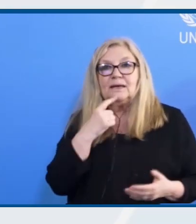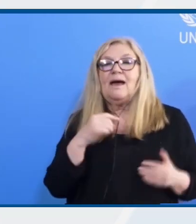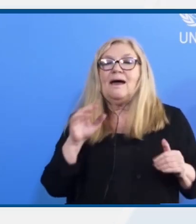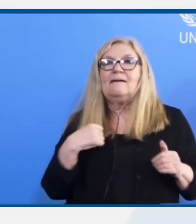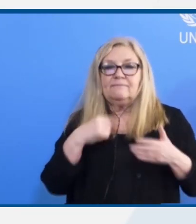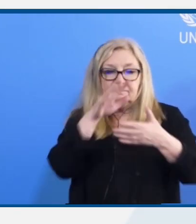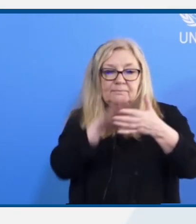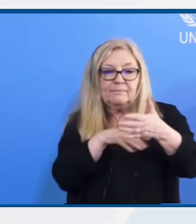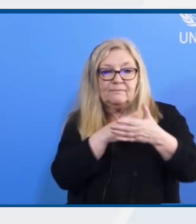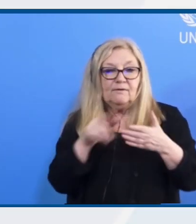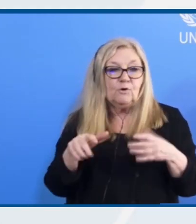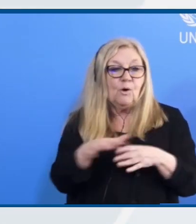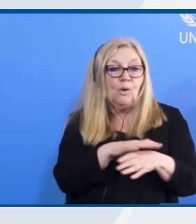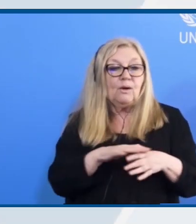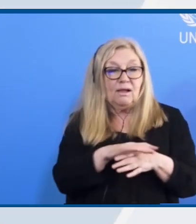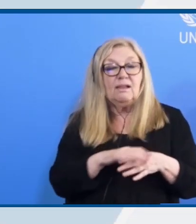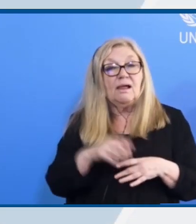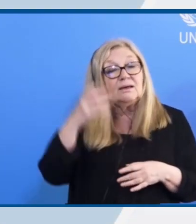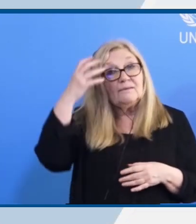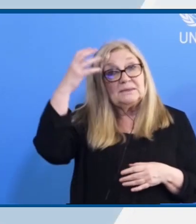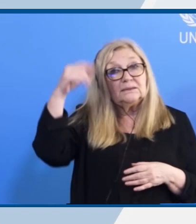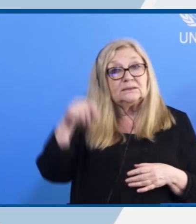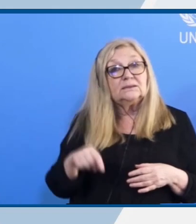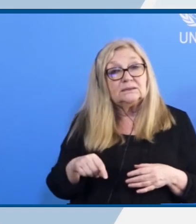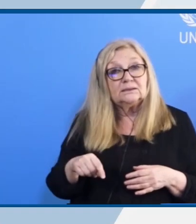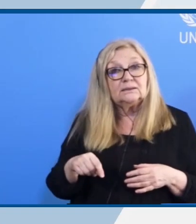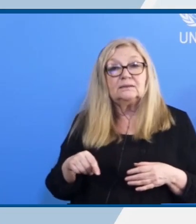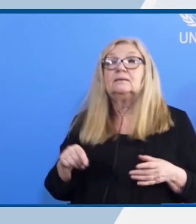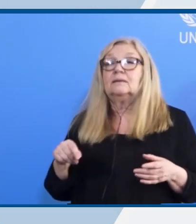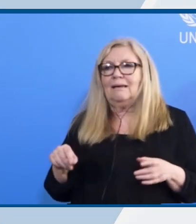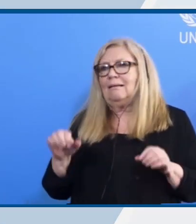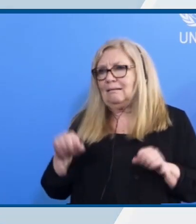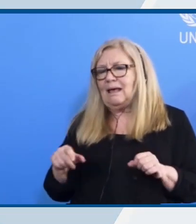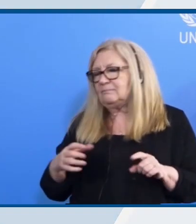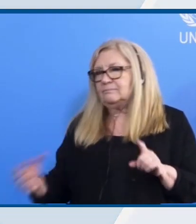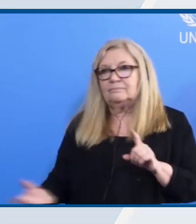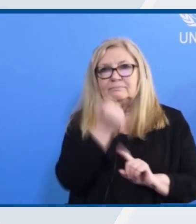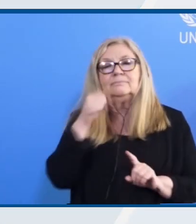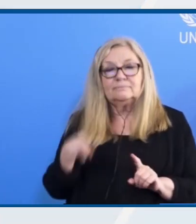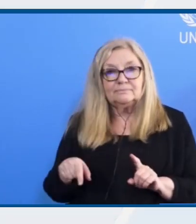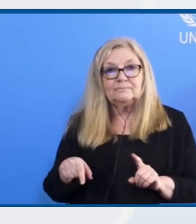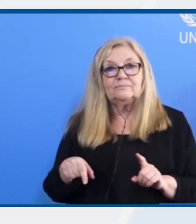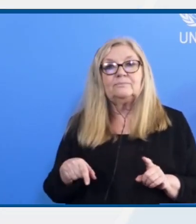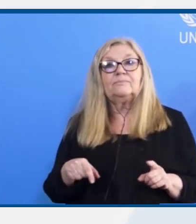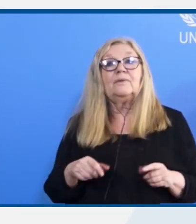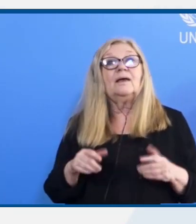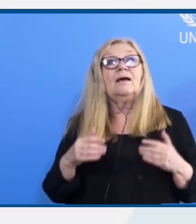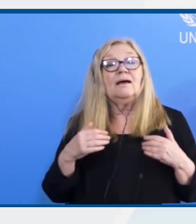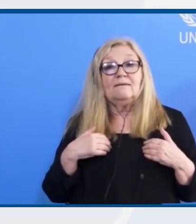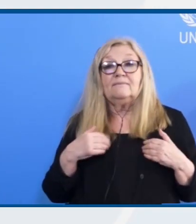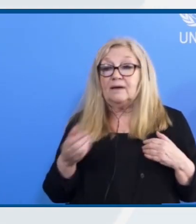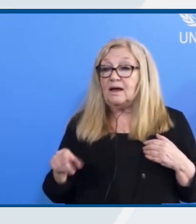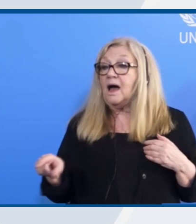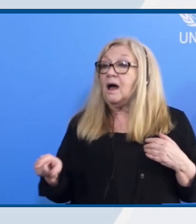local governments to invest in, and if they achieve these objectives, then you add a top-up